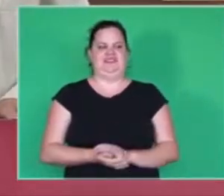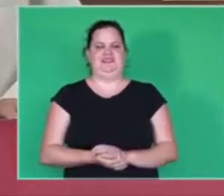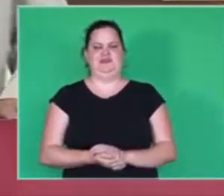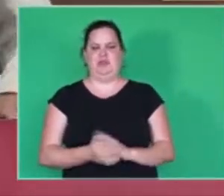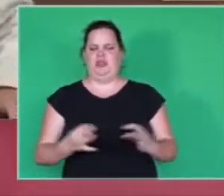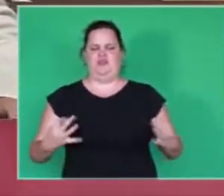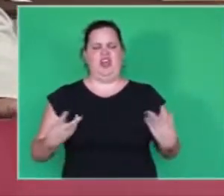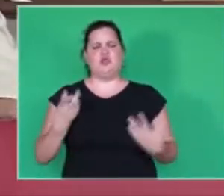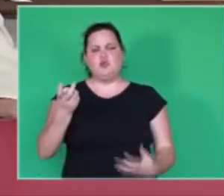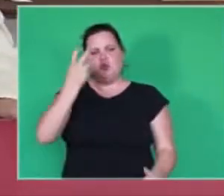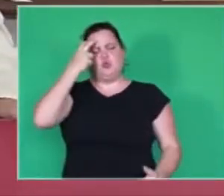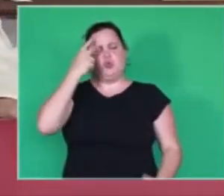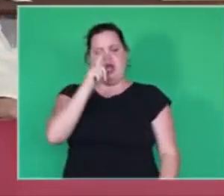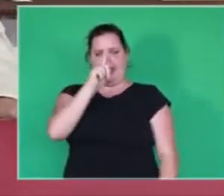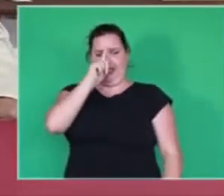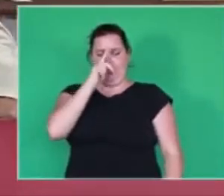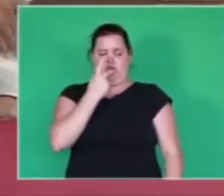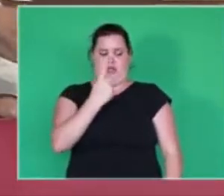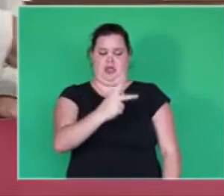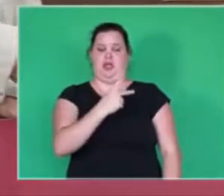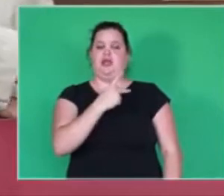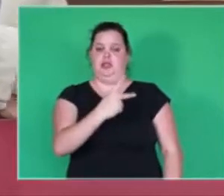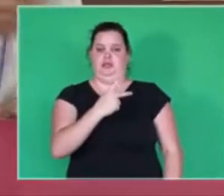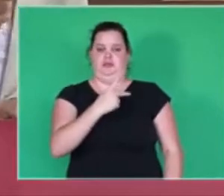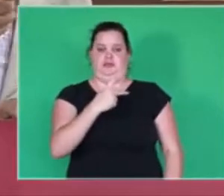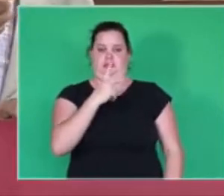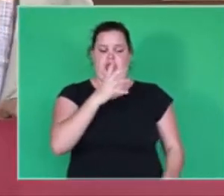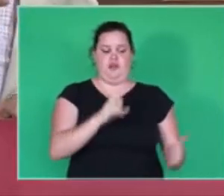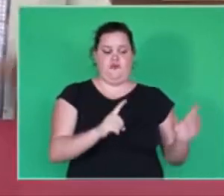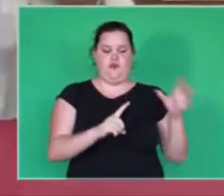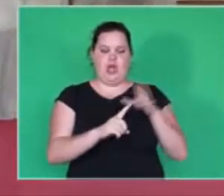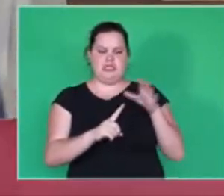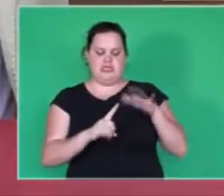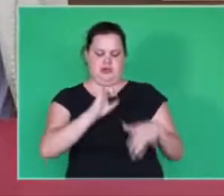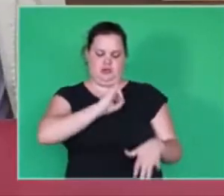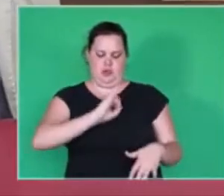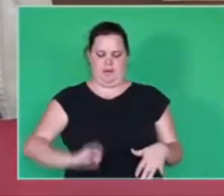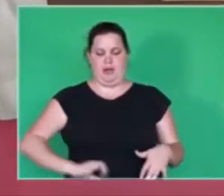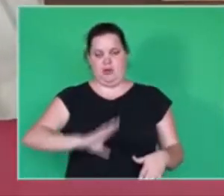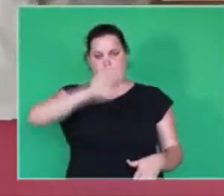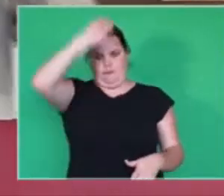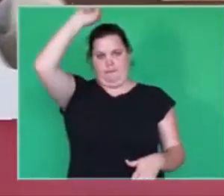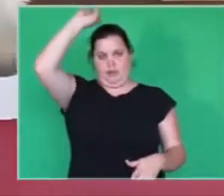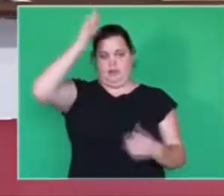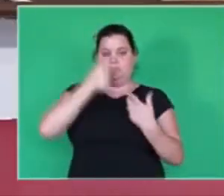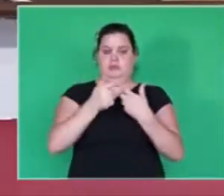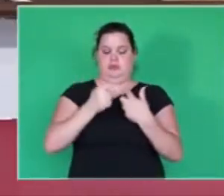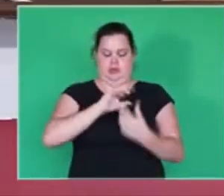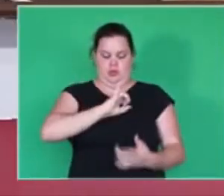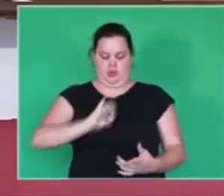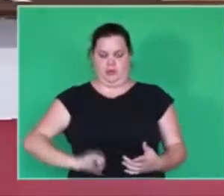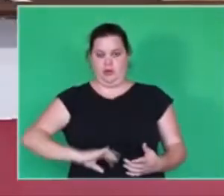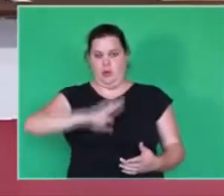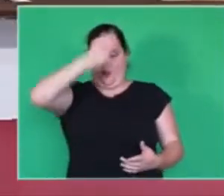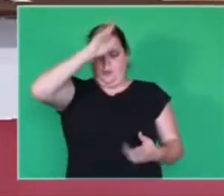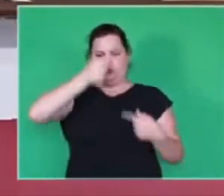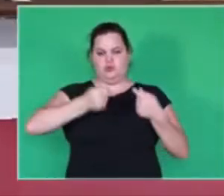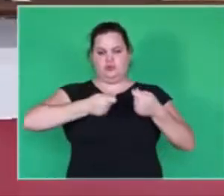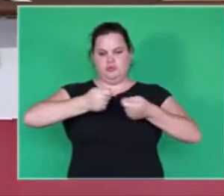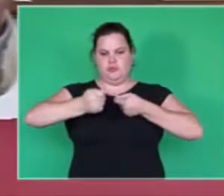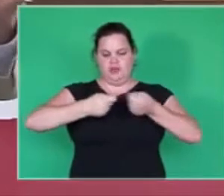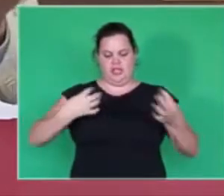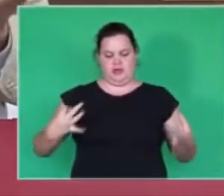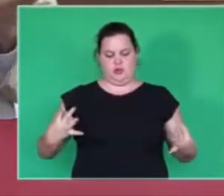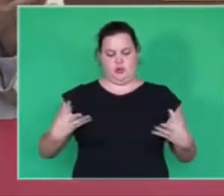and everything of the culture was brought to the Roman Empire because the Roman Empire dominated the world in those